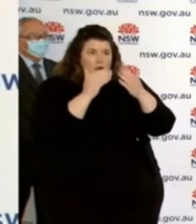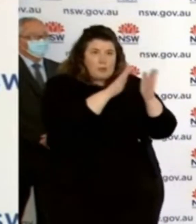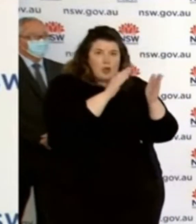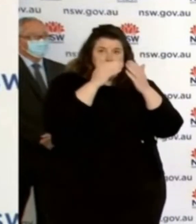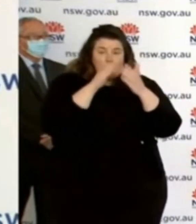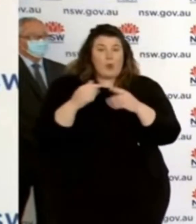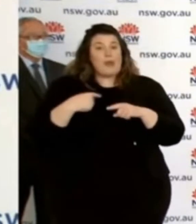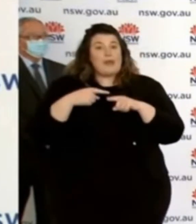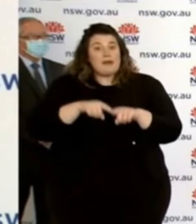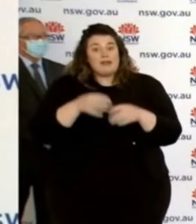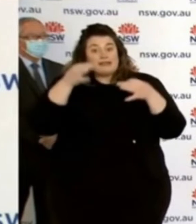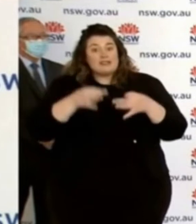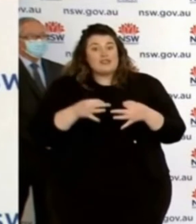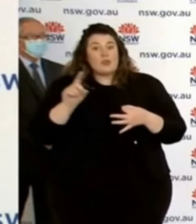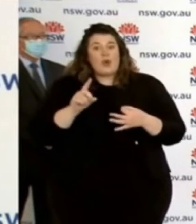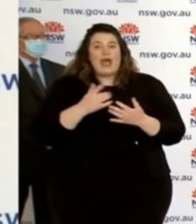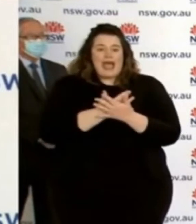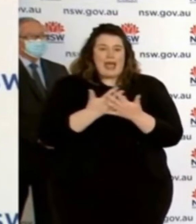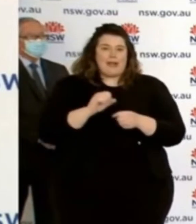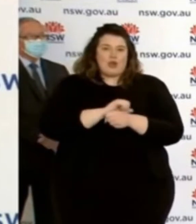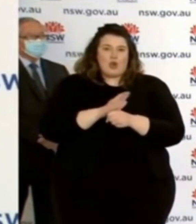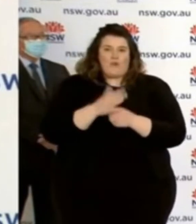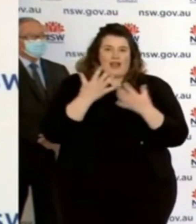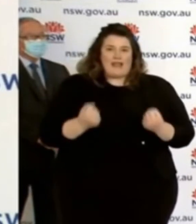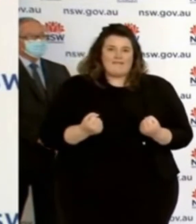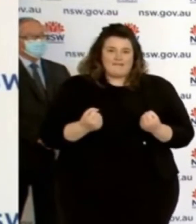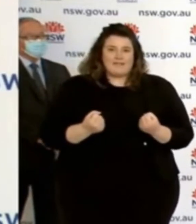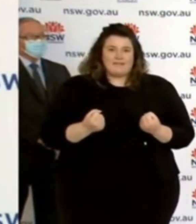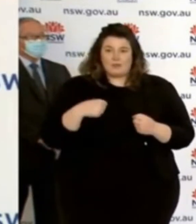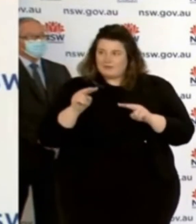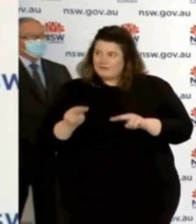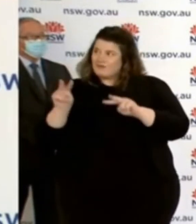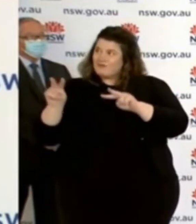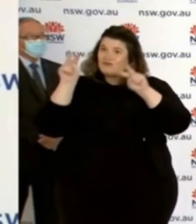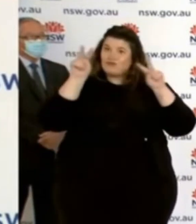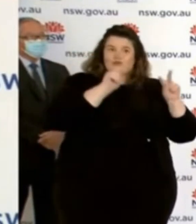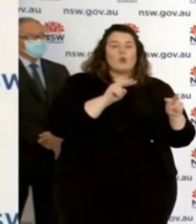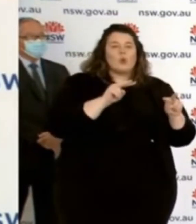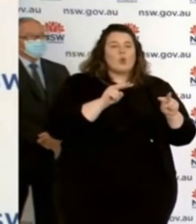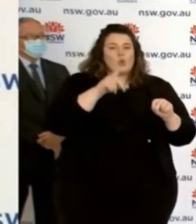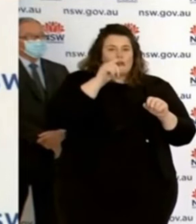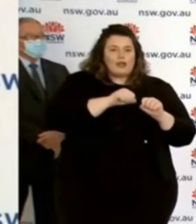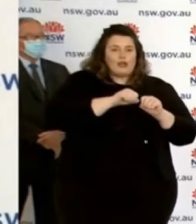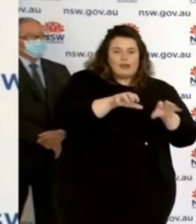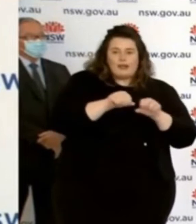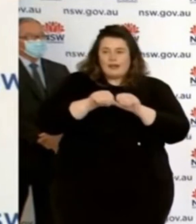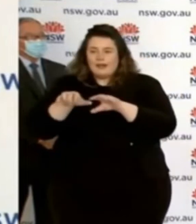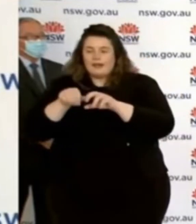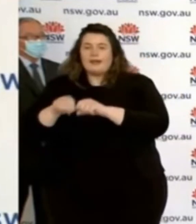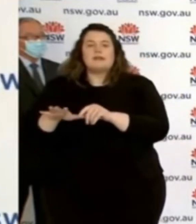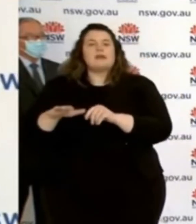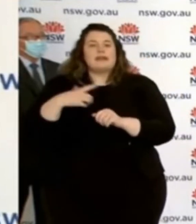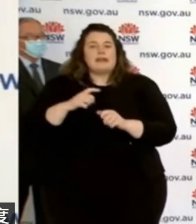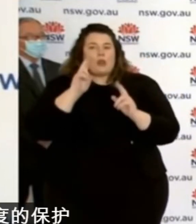on active cases in the community, and we know with, of course, COVID, the way it's contagious and transmissible, we've got to have a level